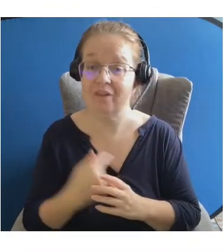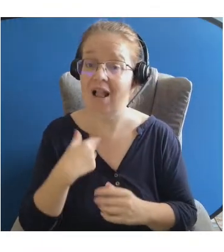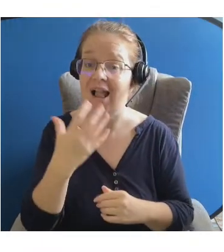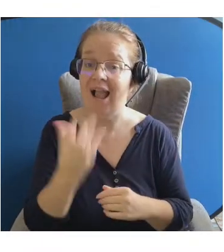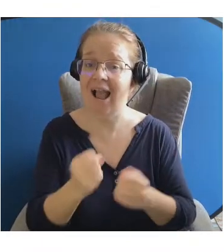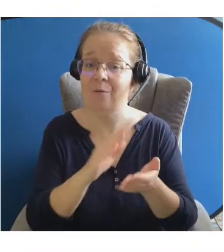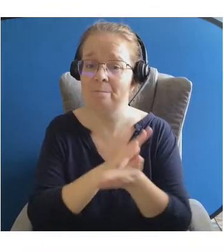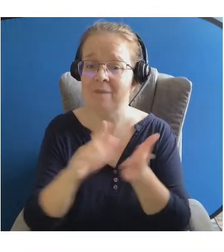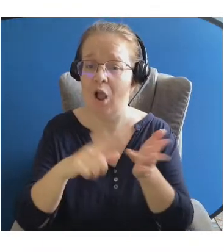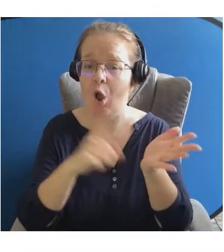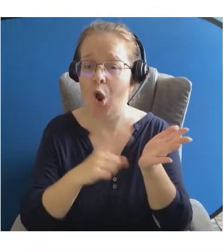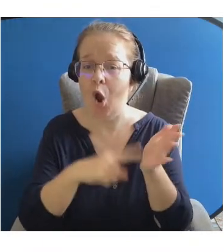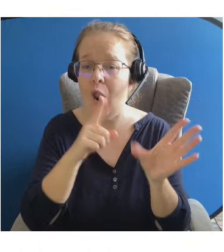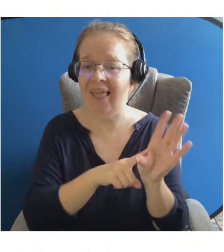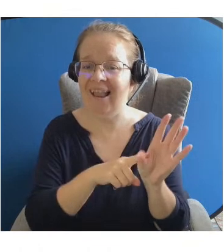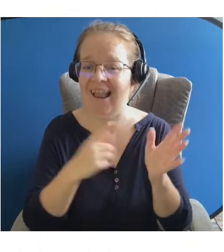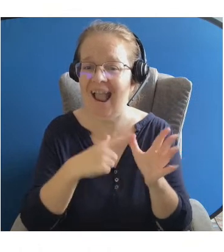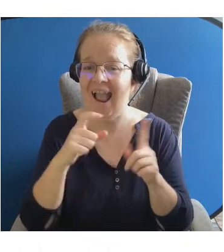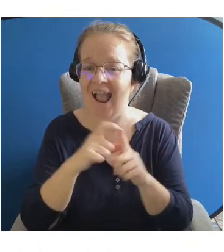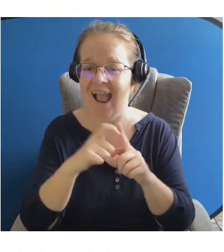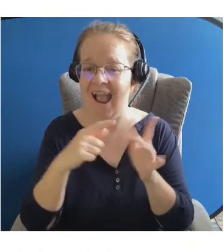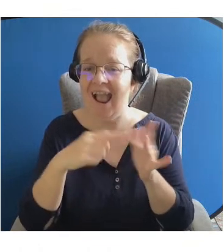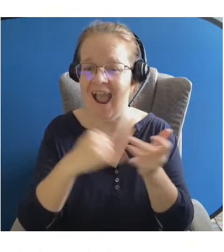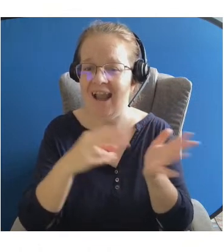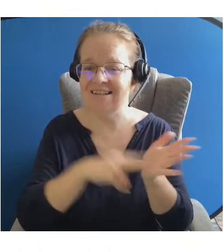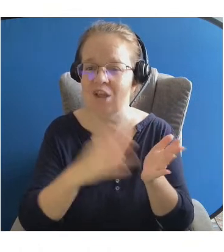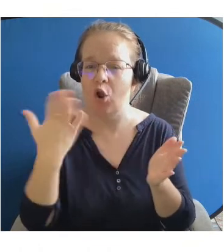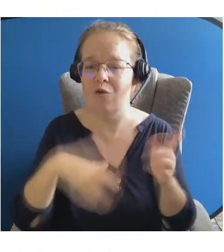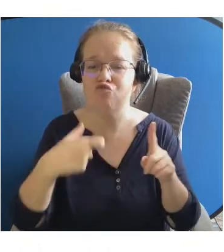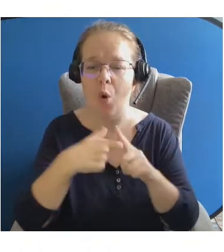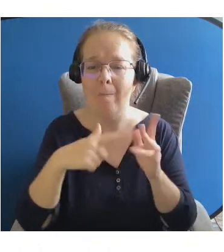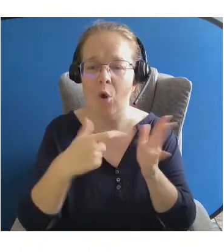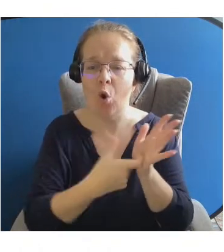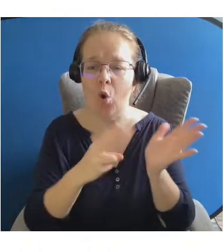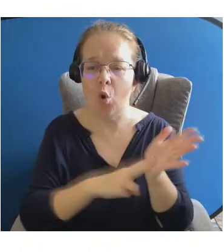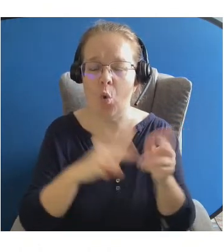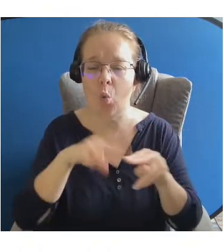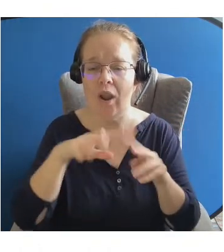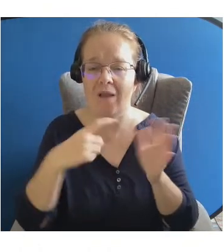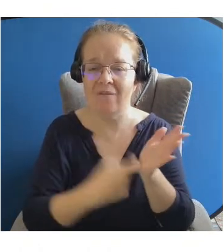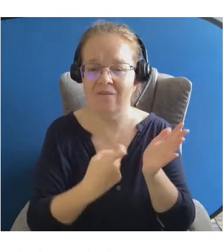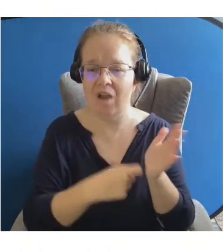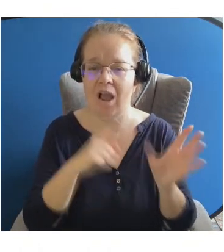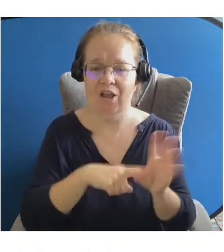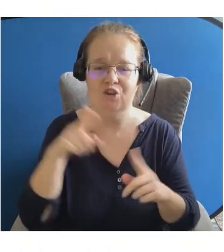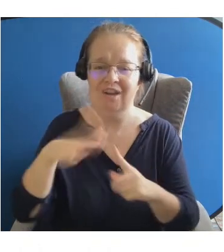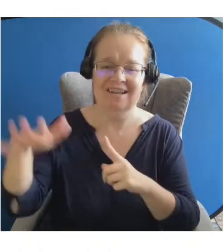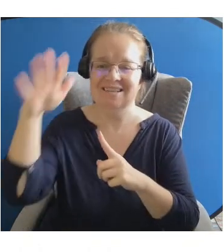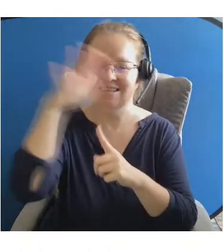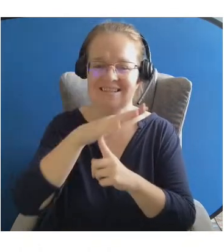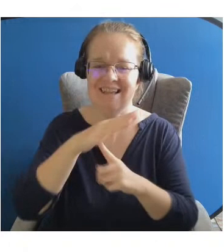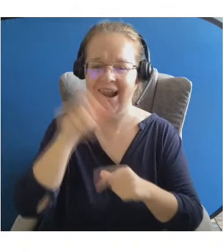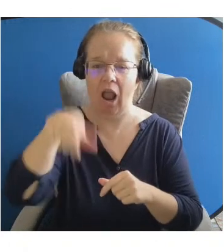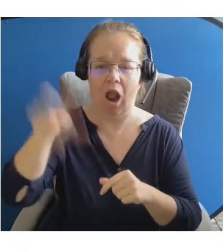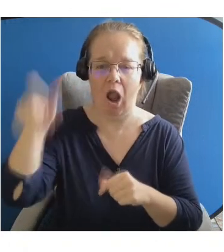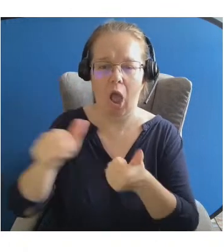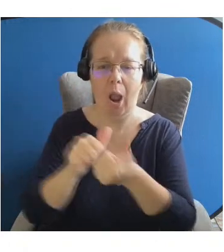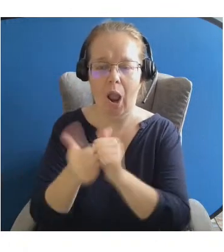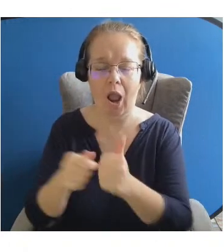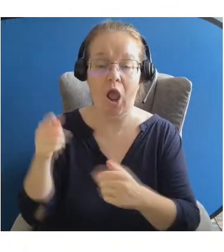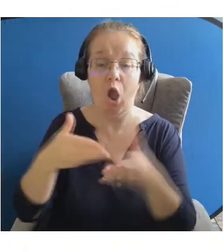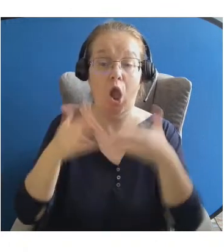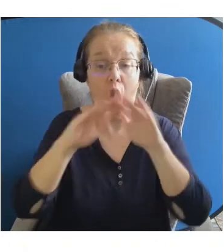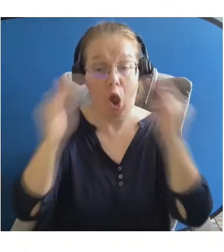Holly Addison from Korn Ferry, and she is the Senior Client Partner in the Global Technology Practice and